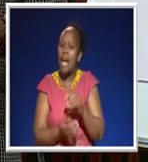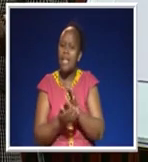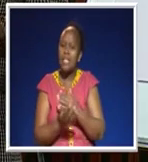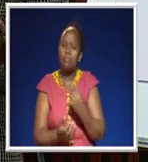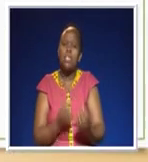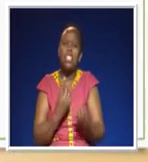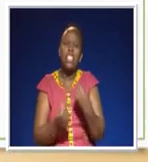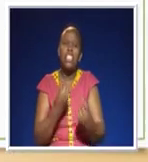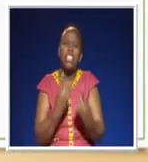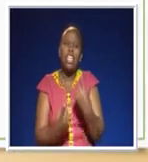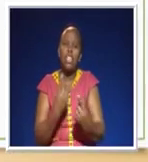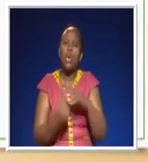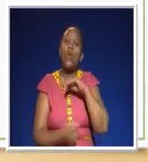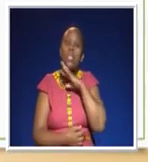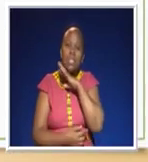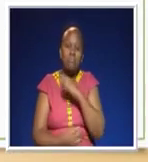kitchen wastes.